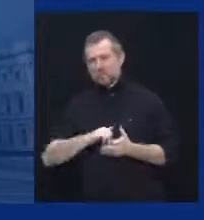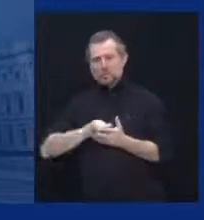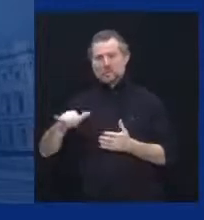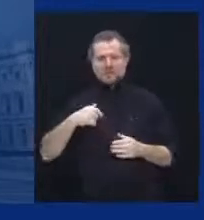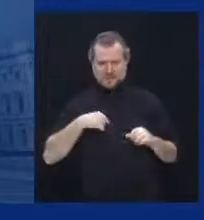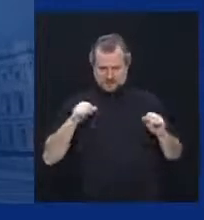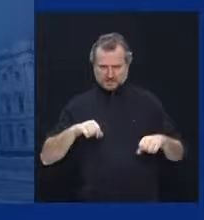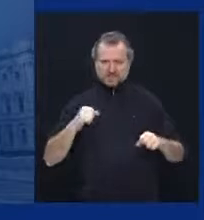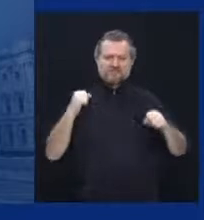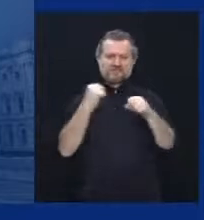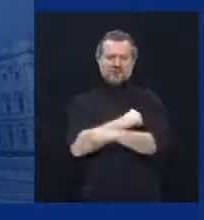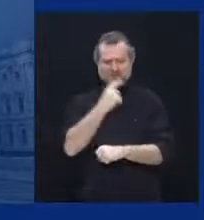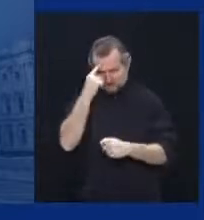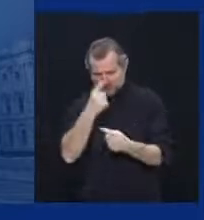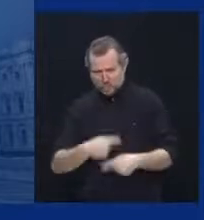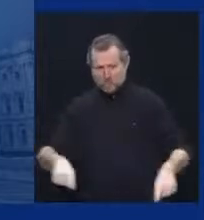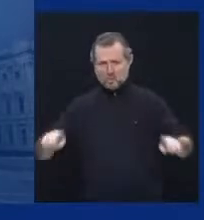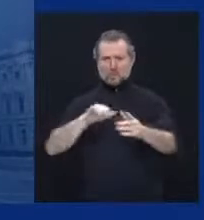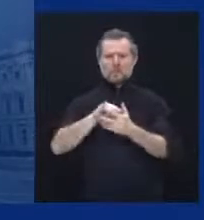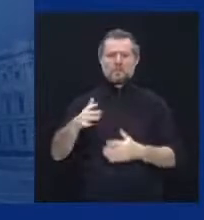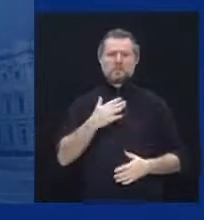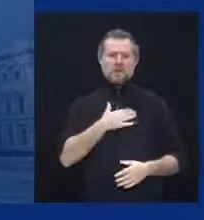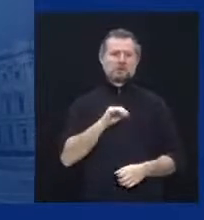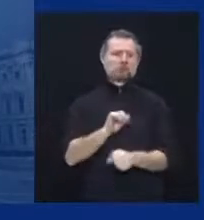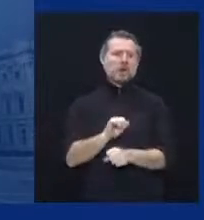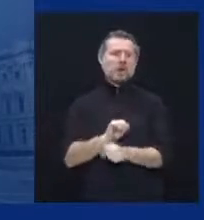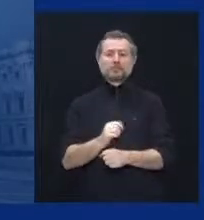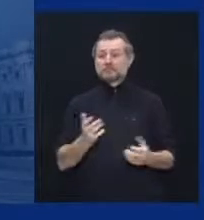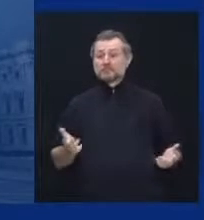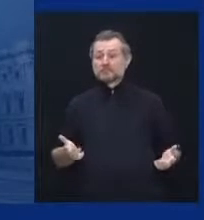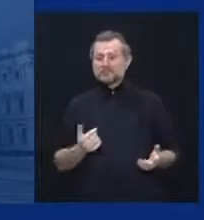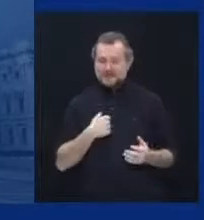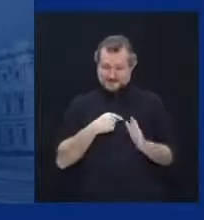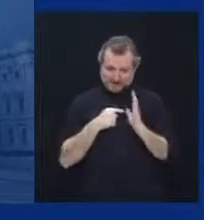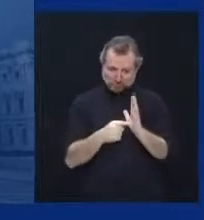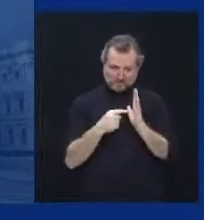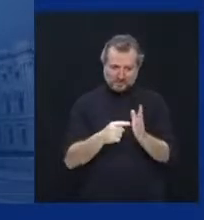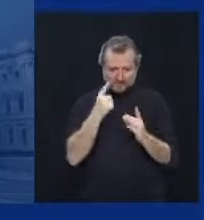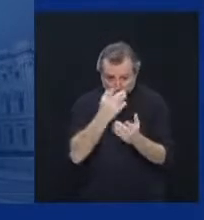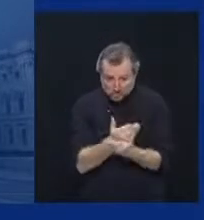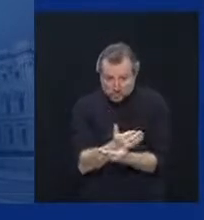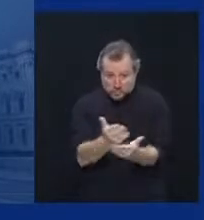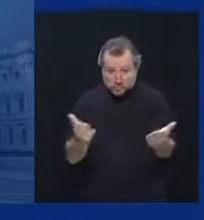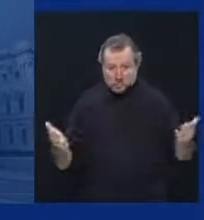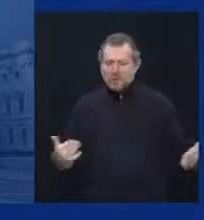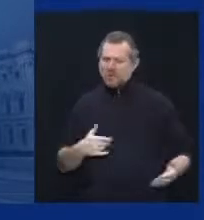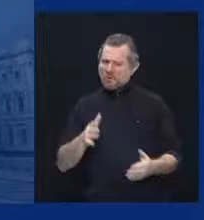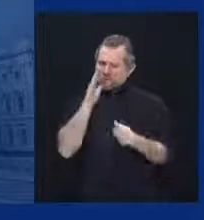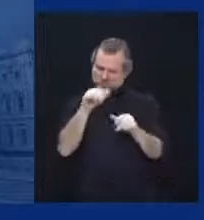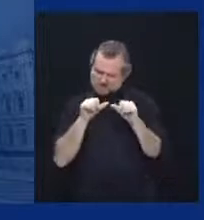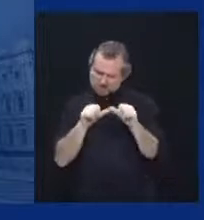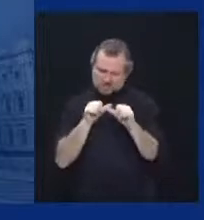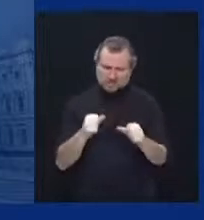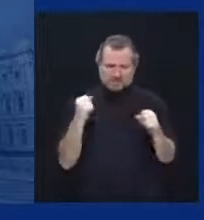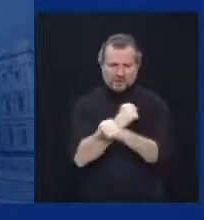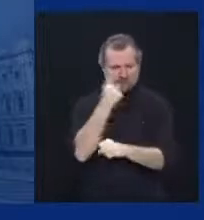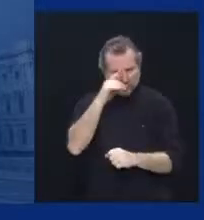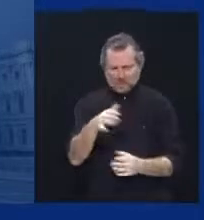people of New York. That is my job. I represent the people of the state of New York, and I will fight for them and advocate for them.